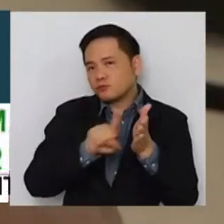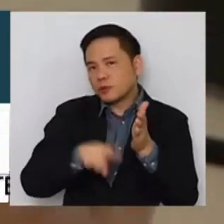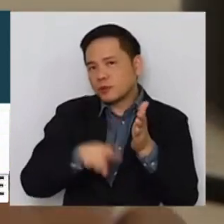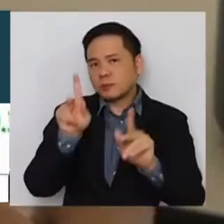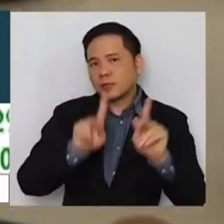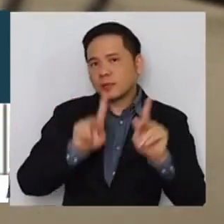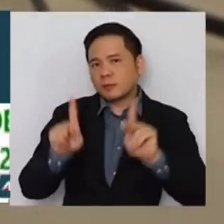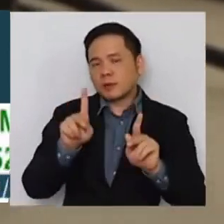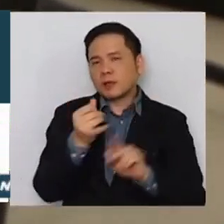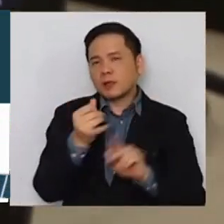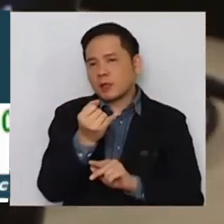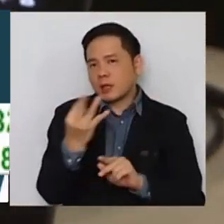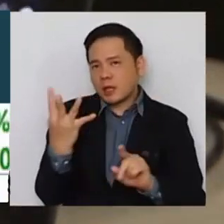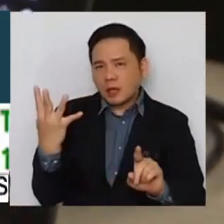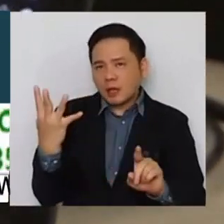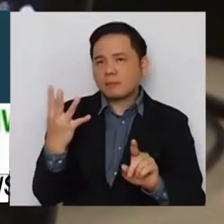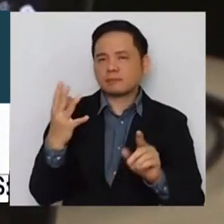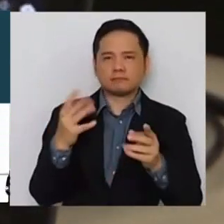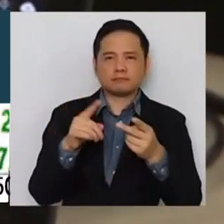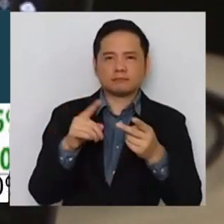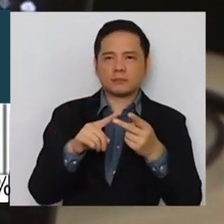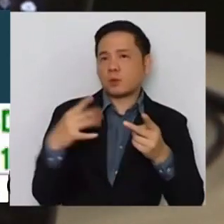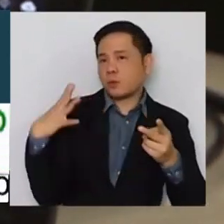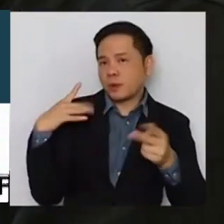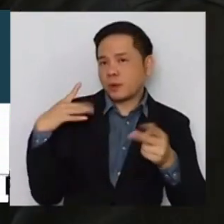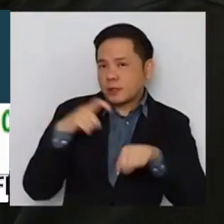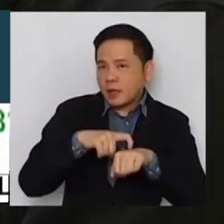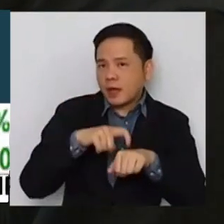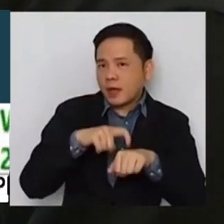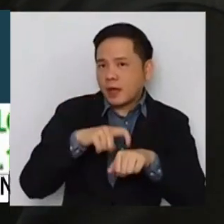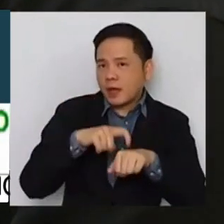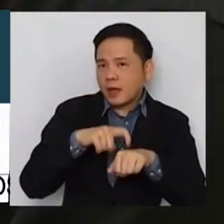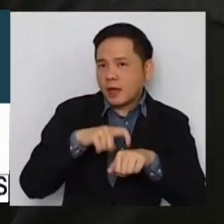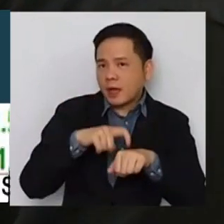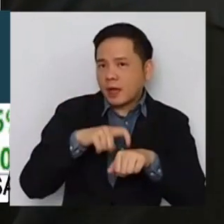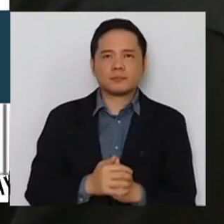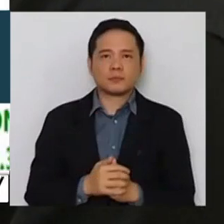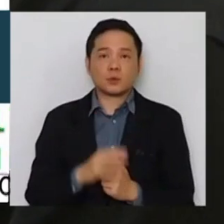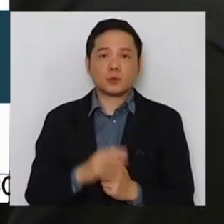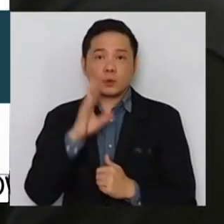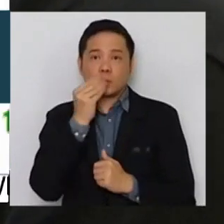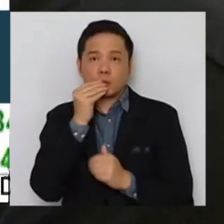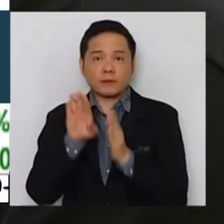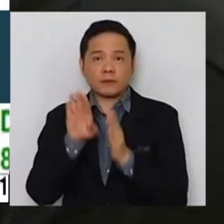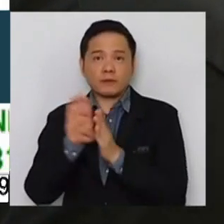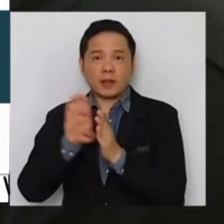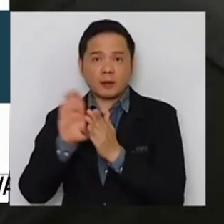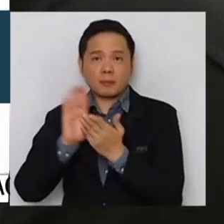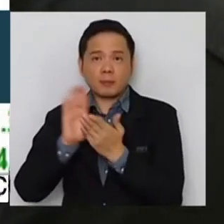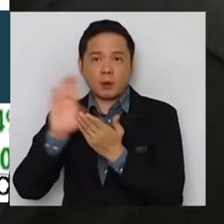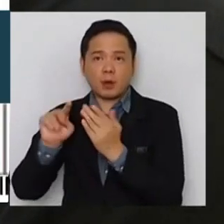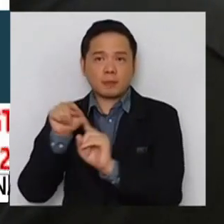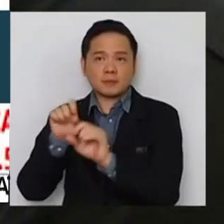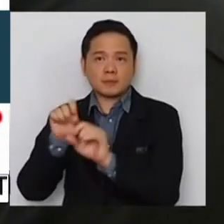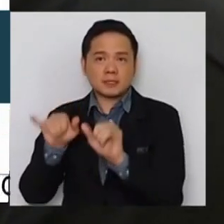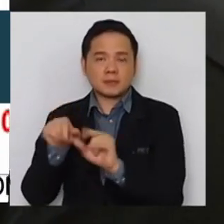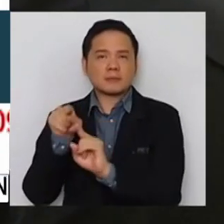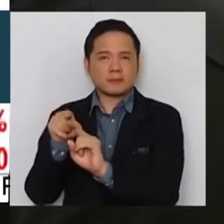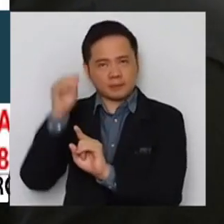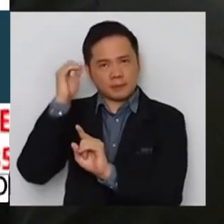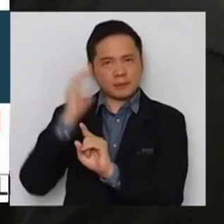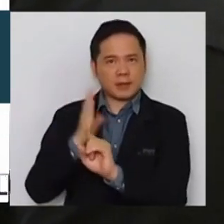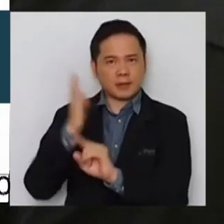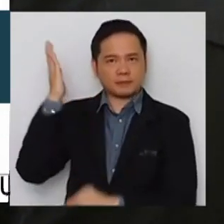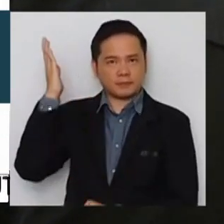Wonsan Tinowich is one of the program's developers. So you can see the situation is pretty bad. The red shows the flag